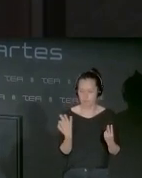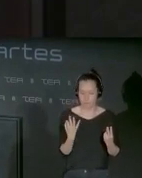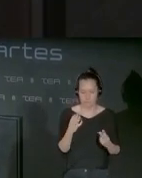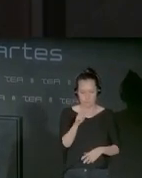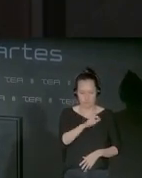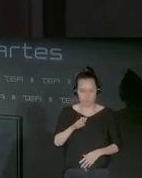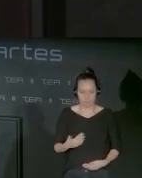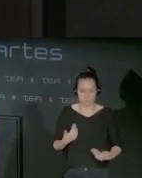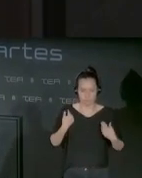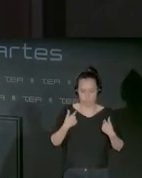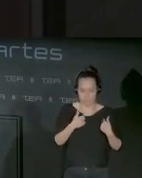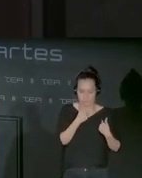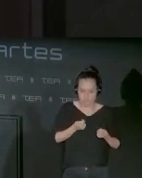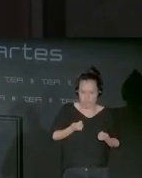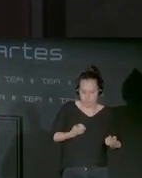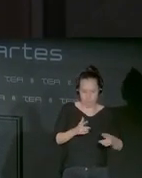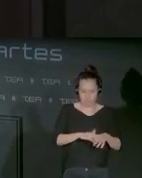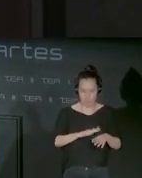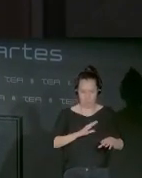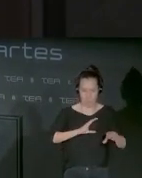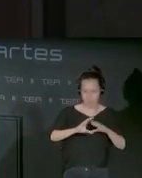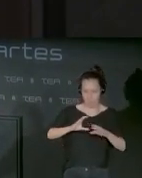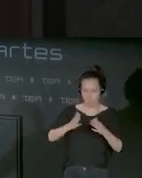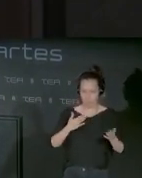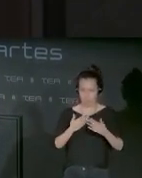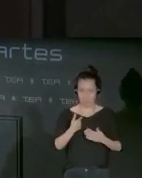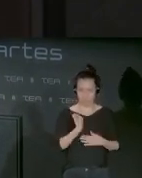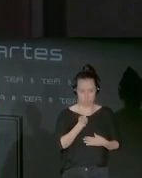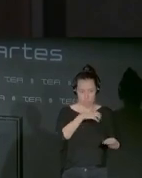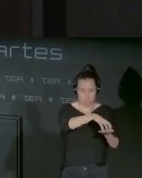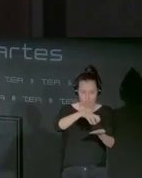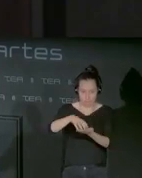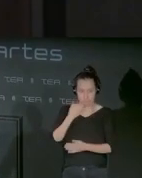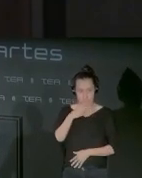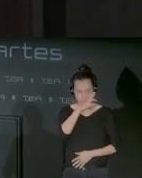places we have in Spain, in Malaga, in Madrid, and other here in Canary Island,